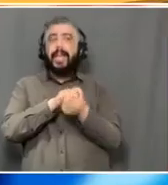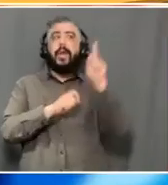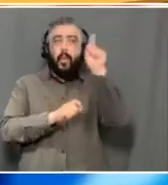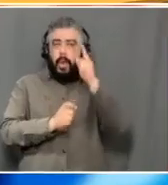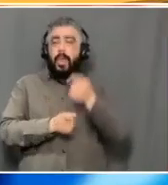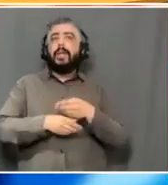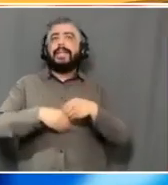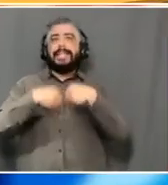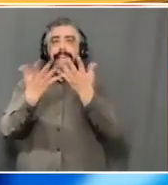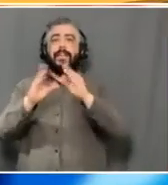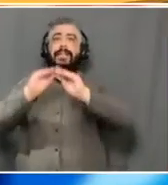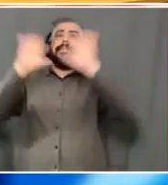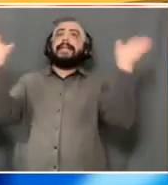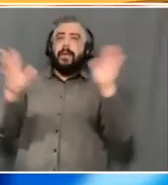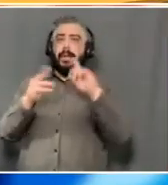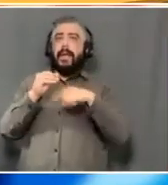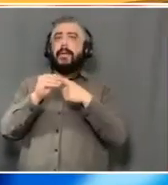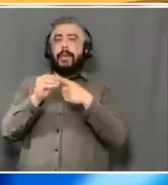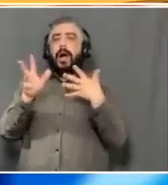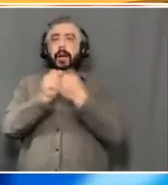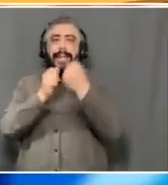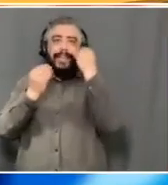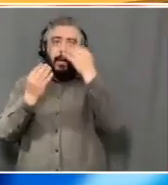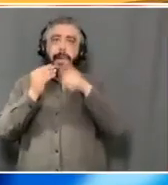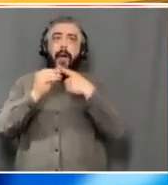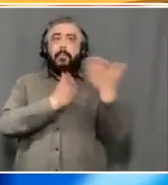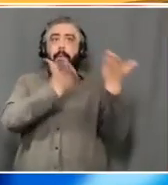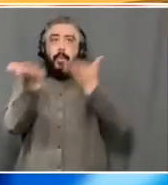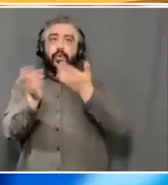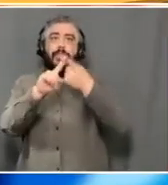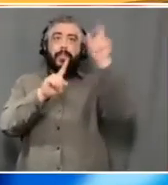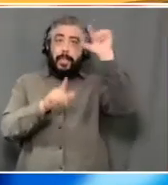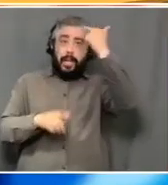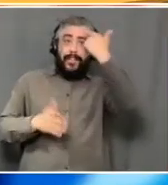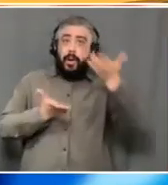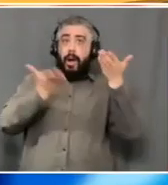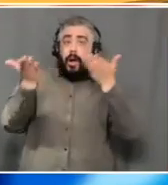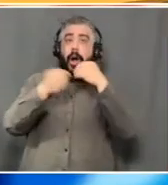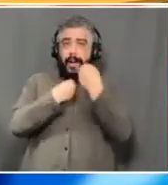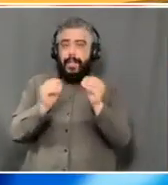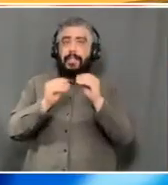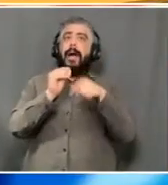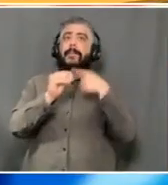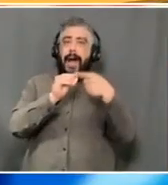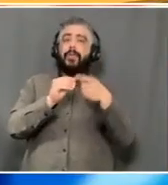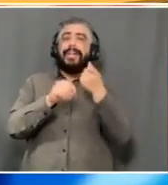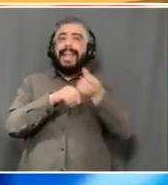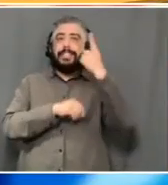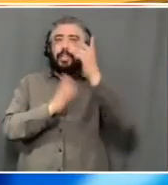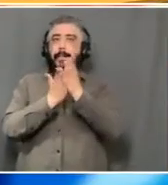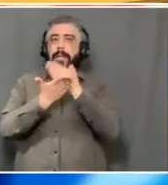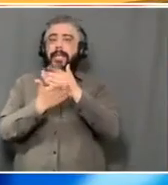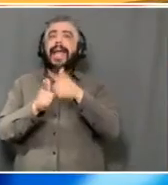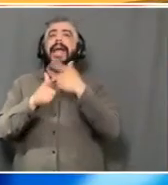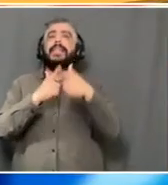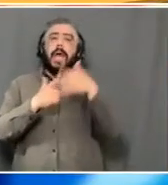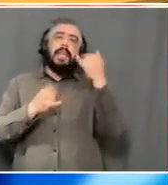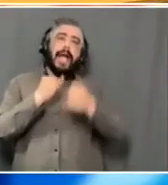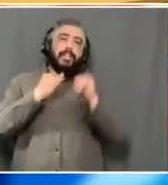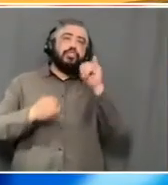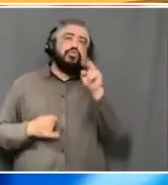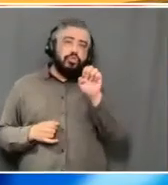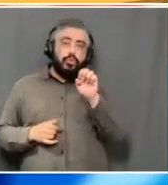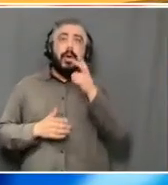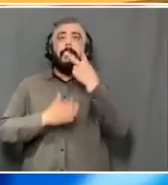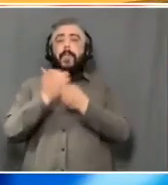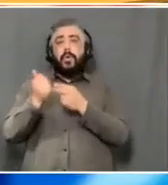updated information on proposals from the governor's office with respect to next year's budget. And then finally in June, both the budget and LCAP